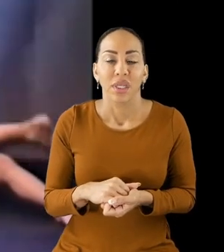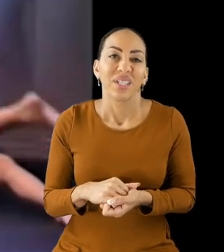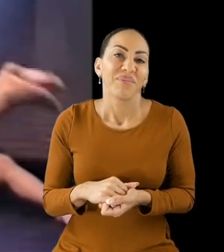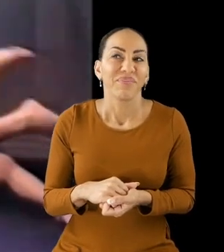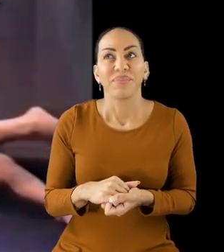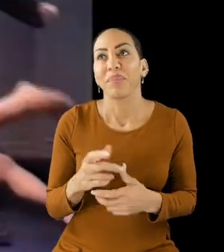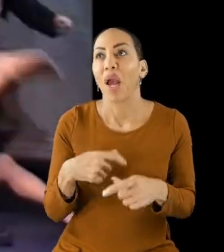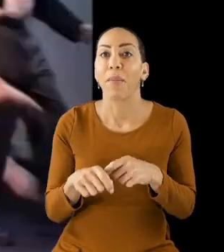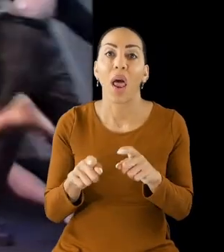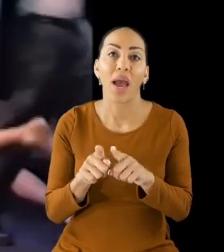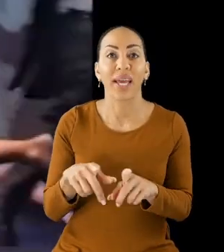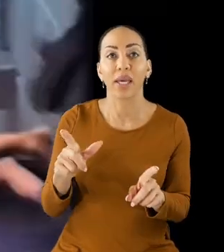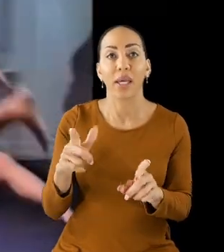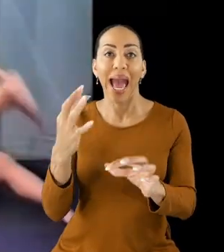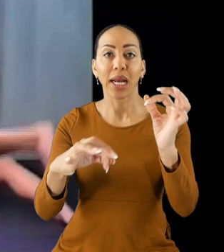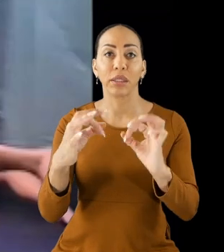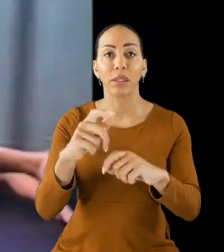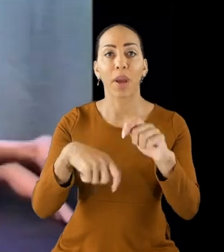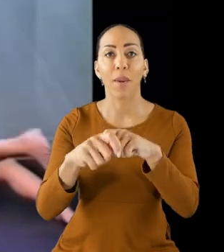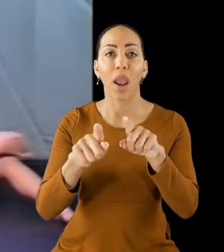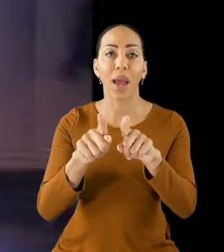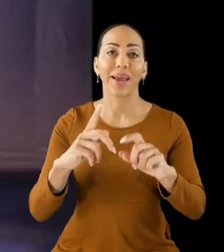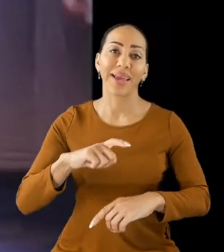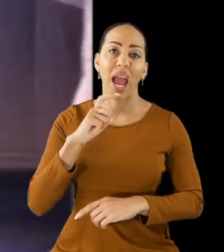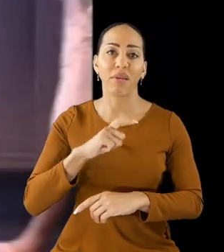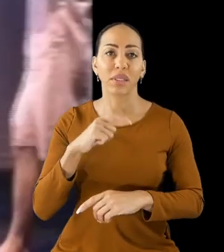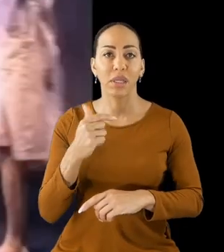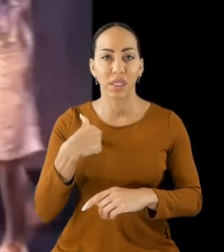suggest characters for us to play and actions to do.